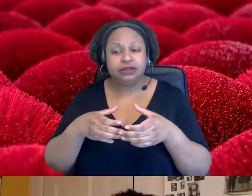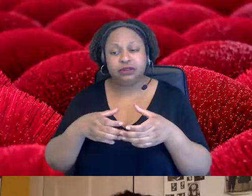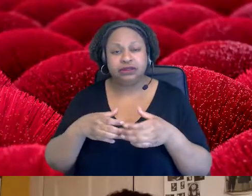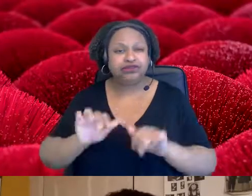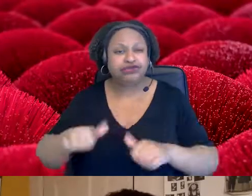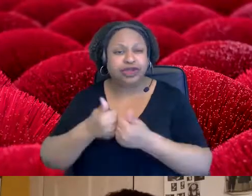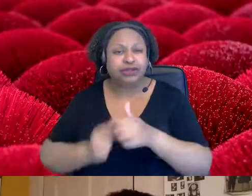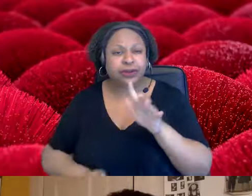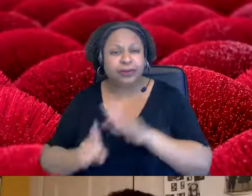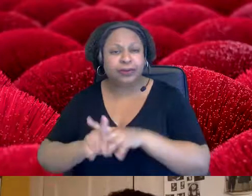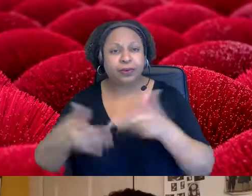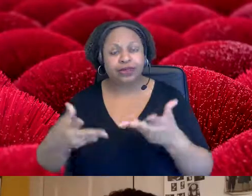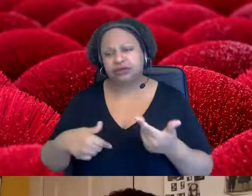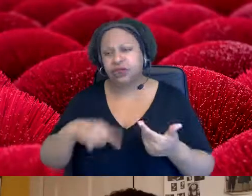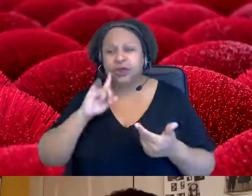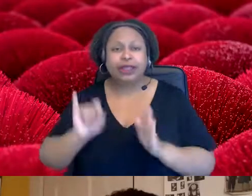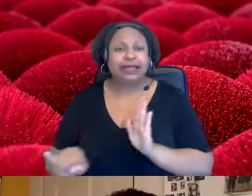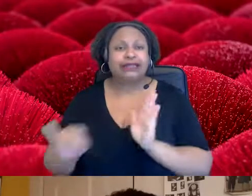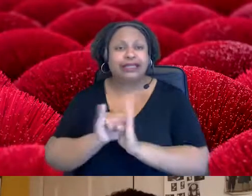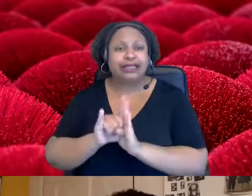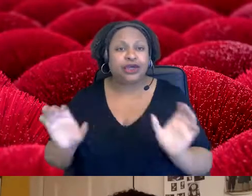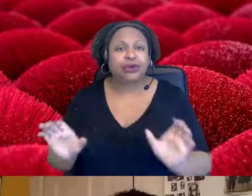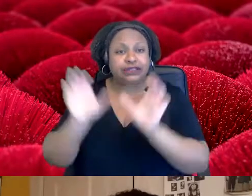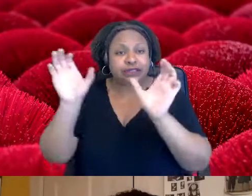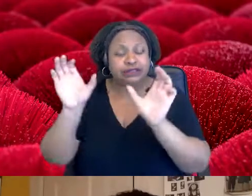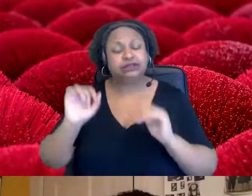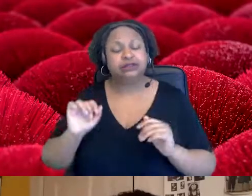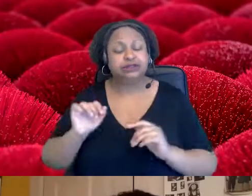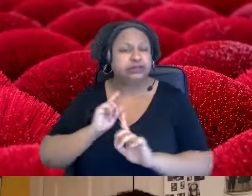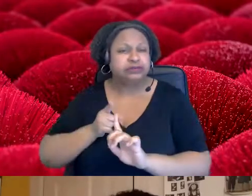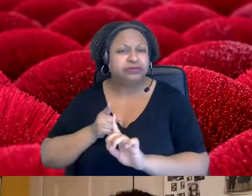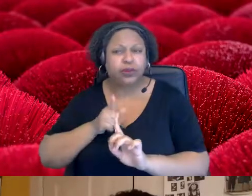an identity crisis in a way, particularly for organizations who